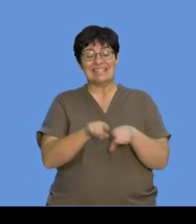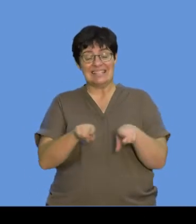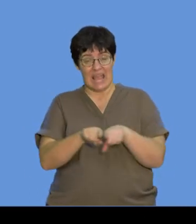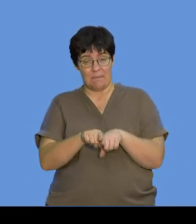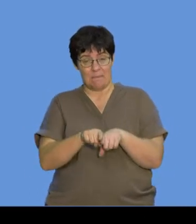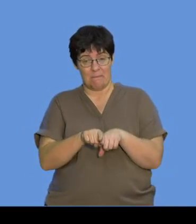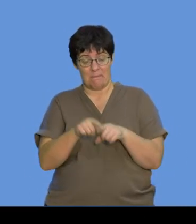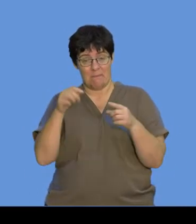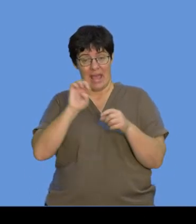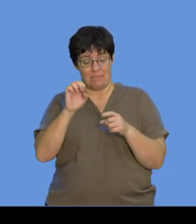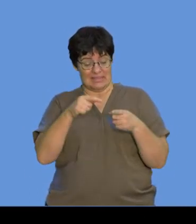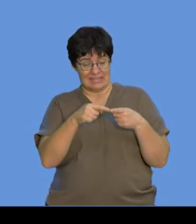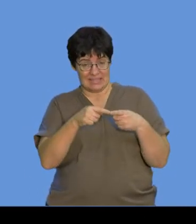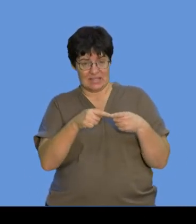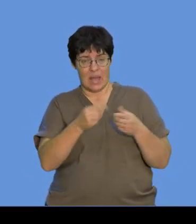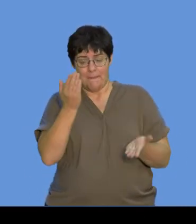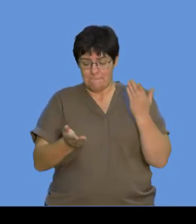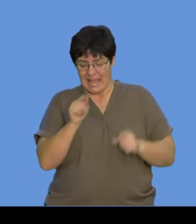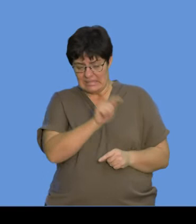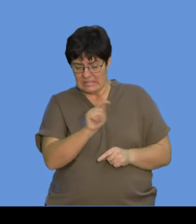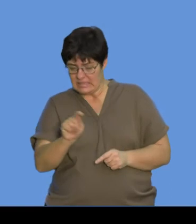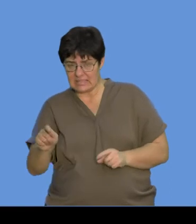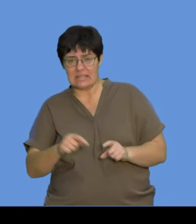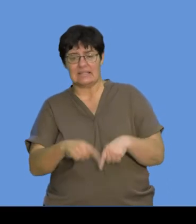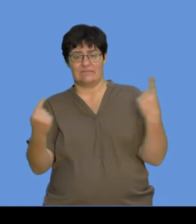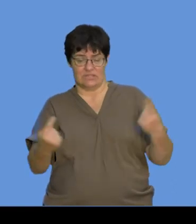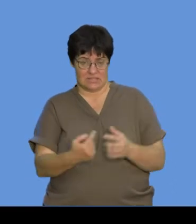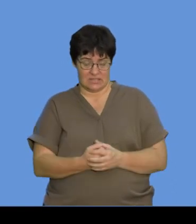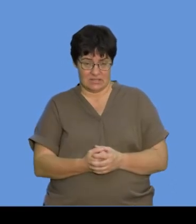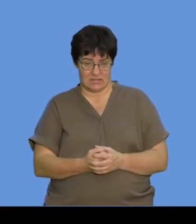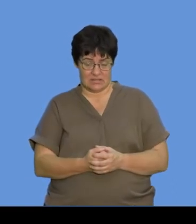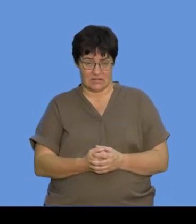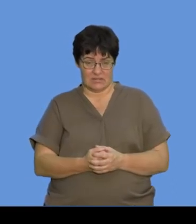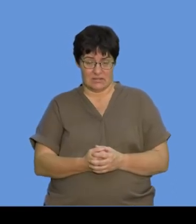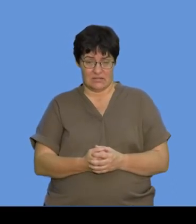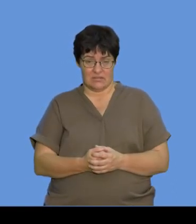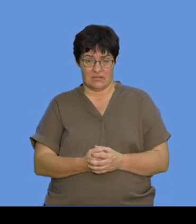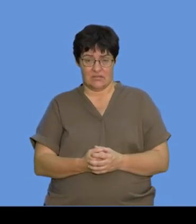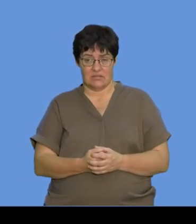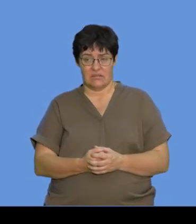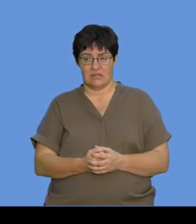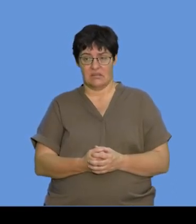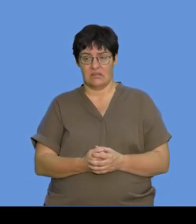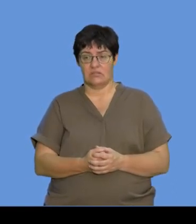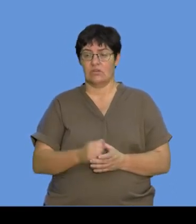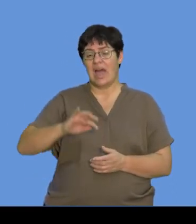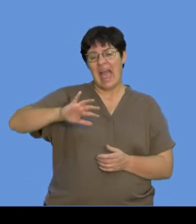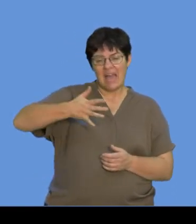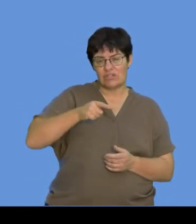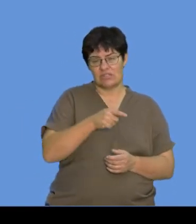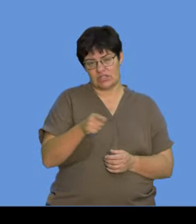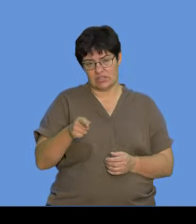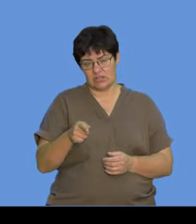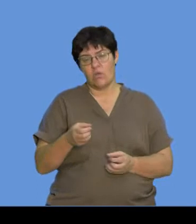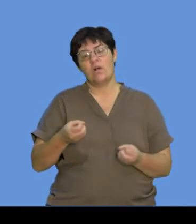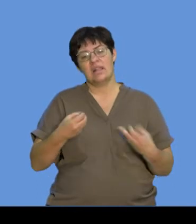different atoms of the same element that have got different masses, right? If atoms of the same element with different masses, now